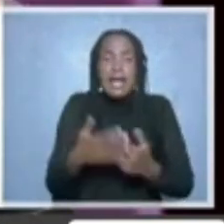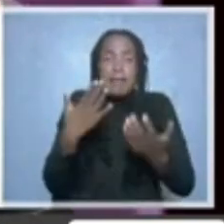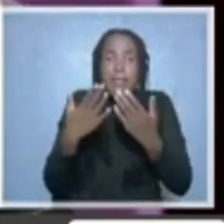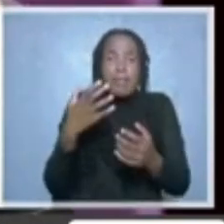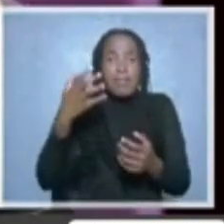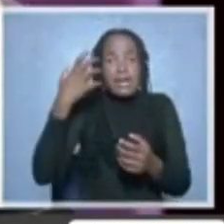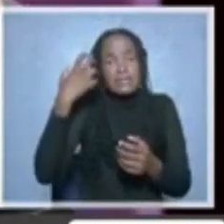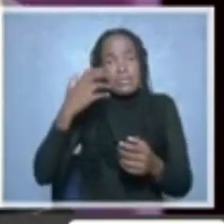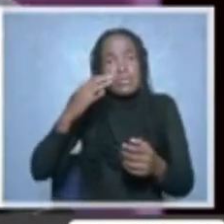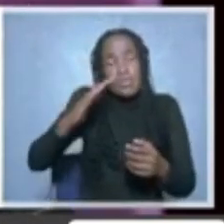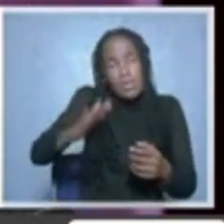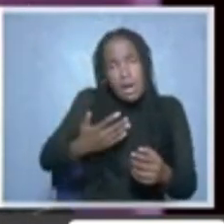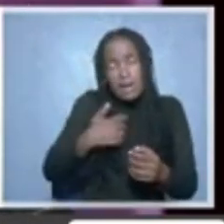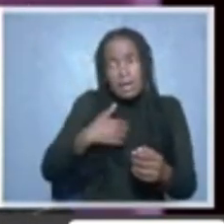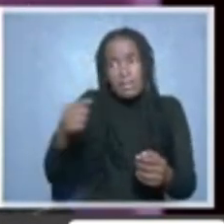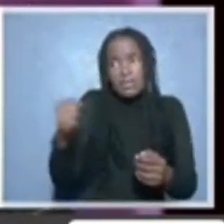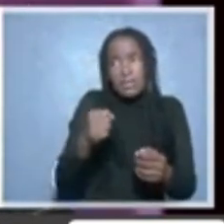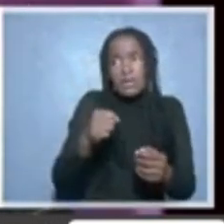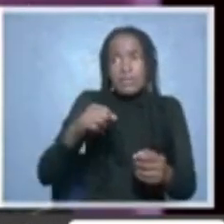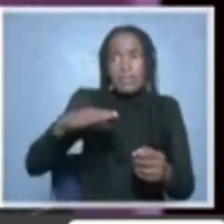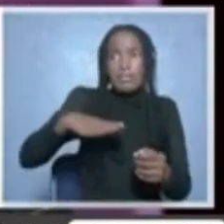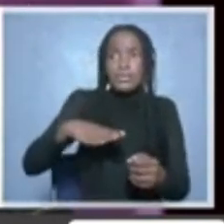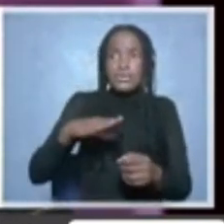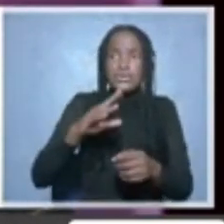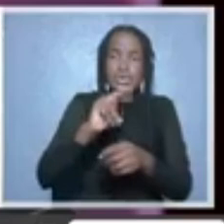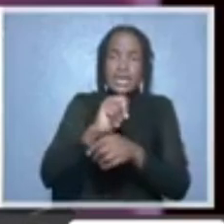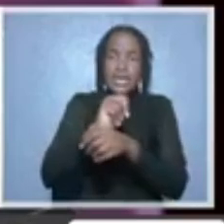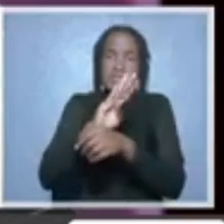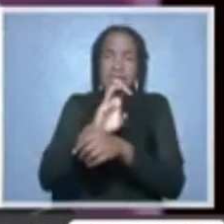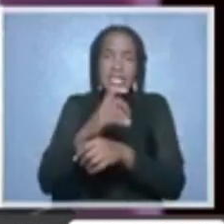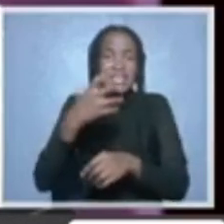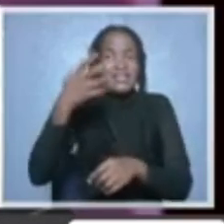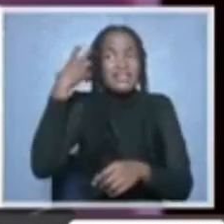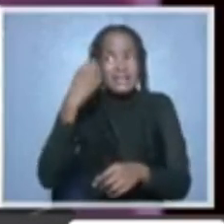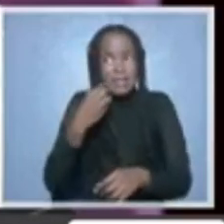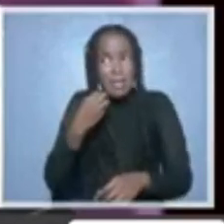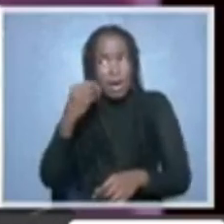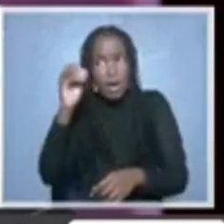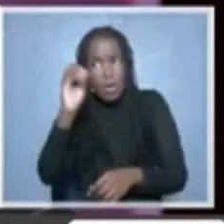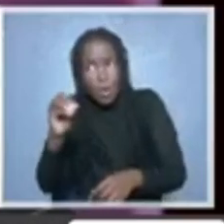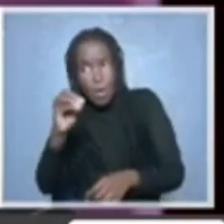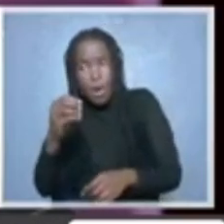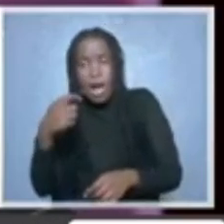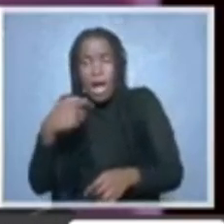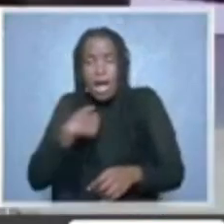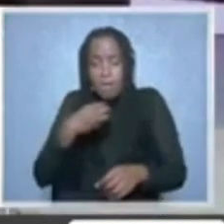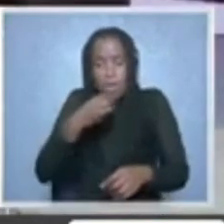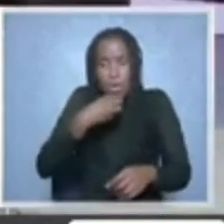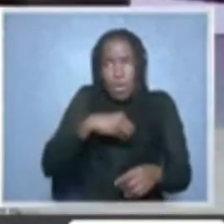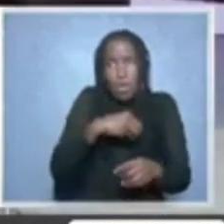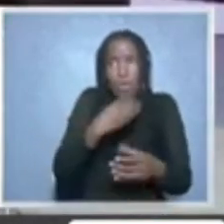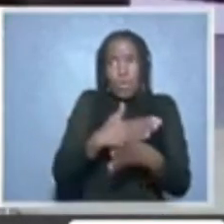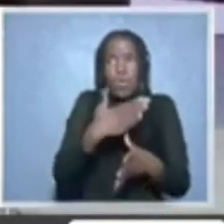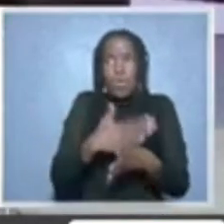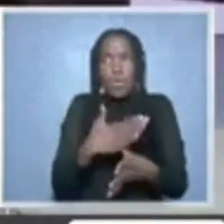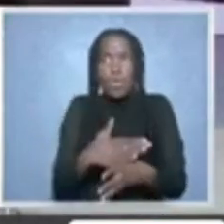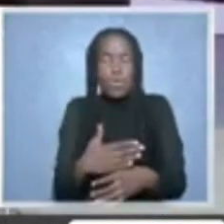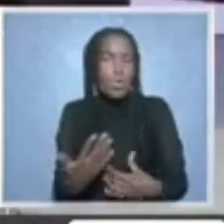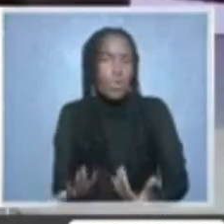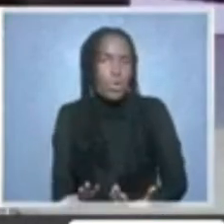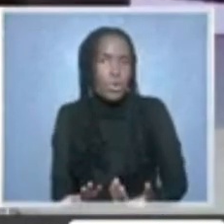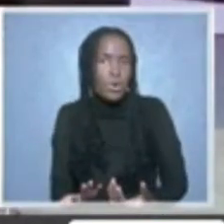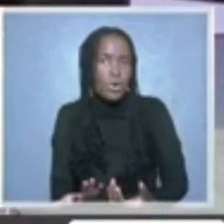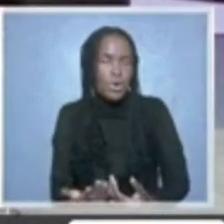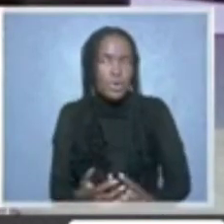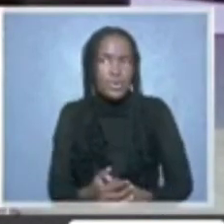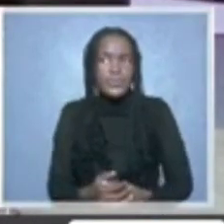General. Imagine if it was not for his dream that he had, I most probably would never have been here. He had a dream that